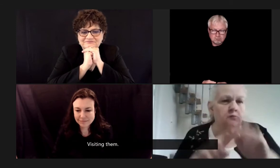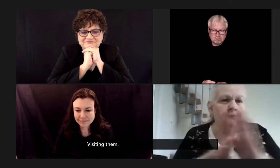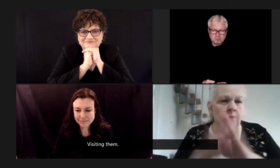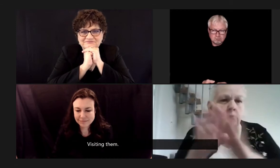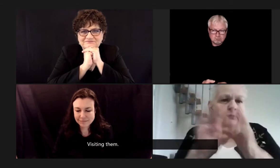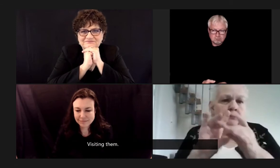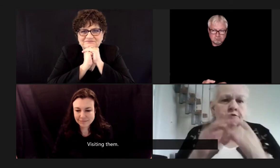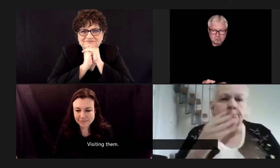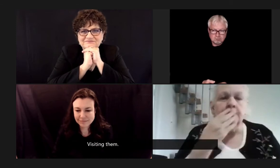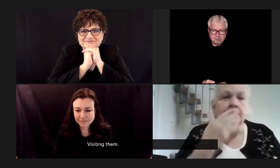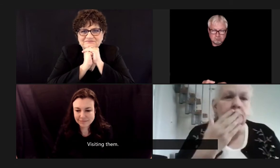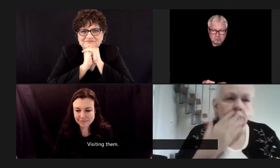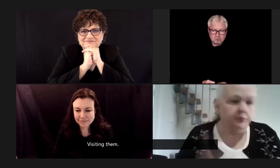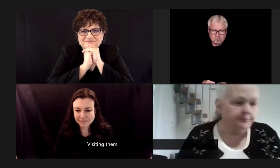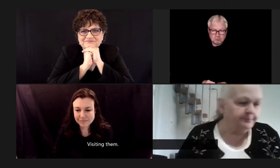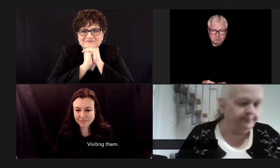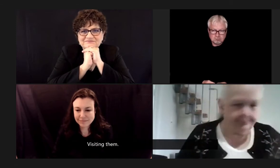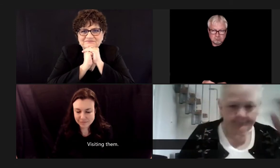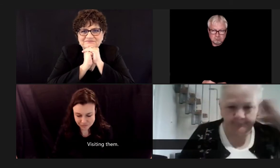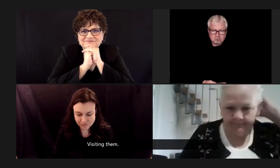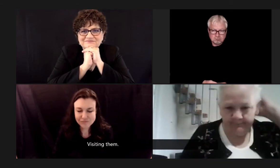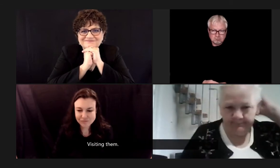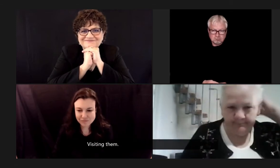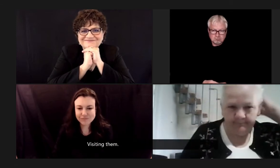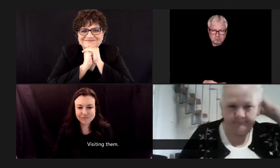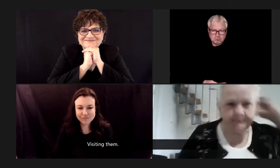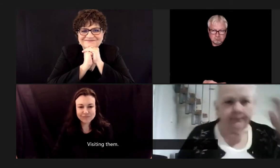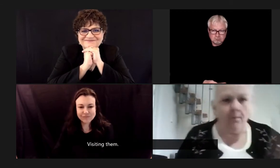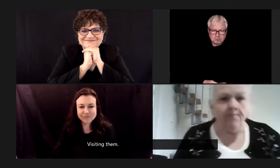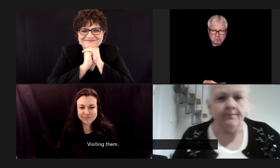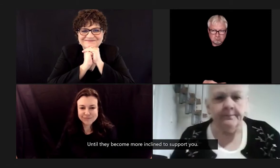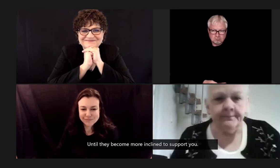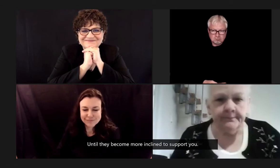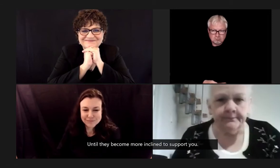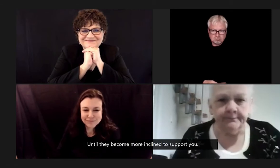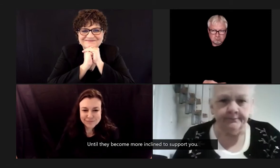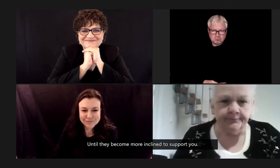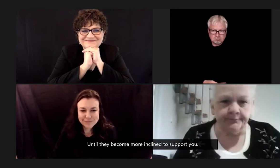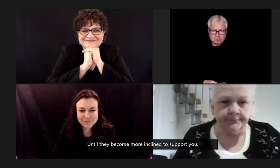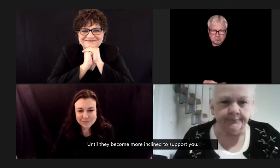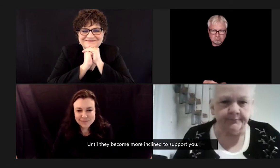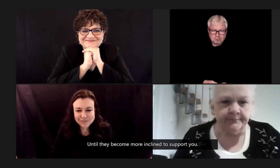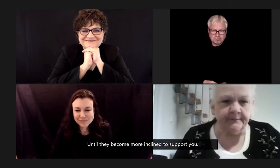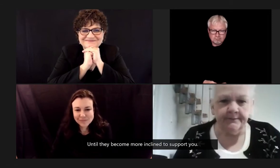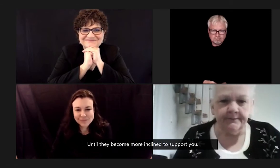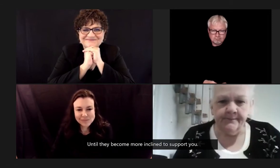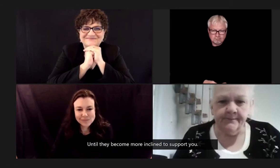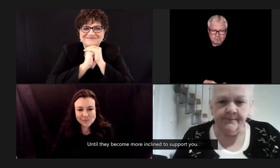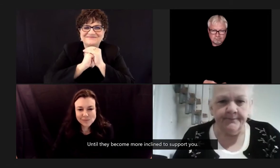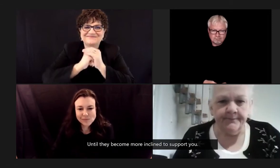to support you. That's the investment of time, and that's what I wanted to address. Thank you.